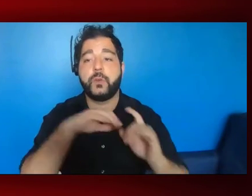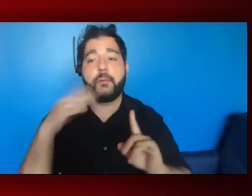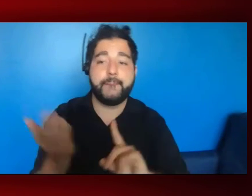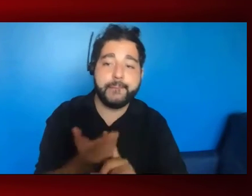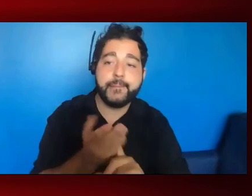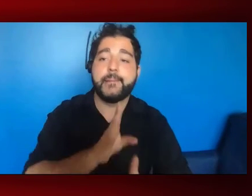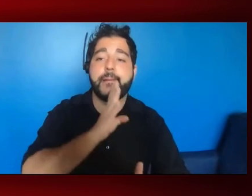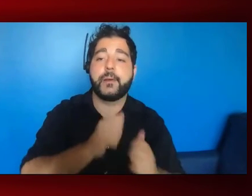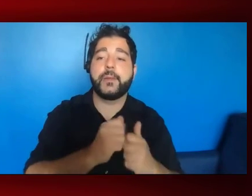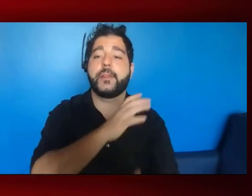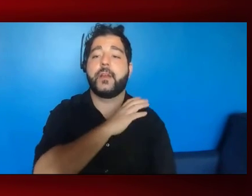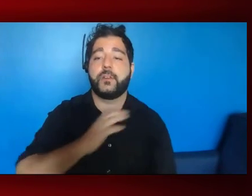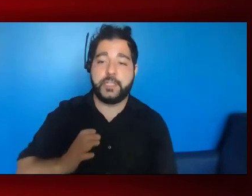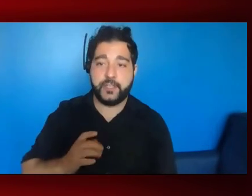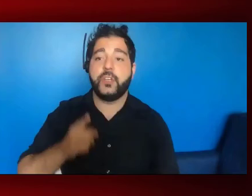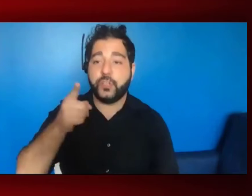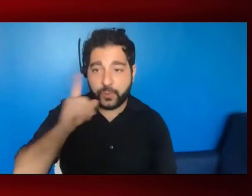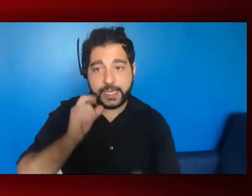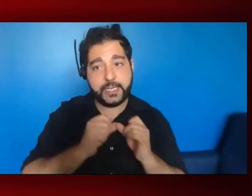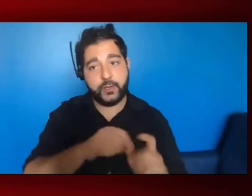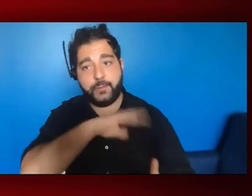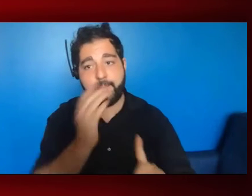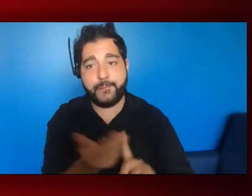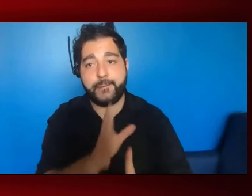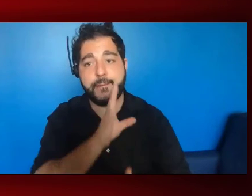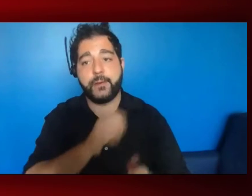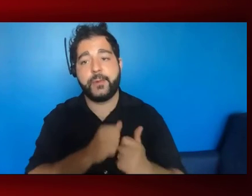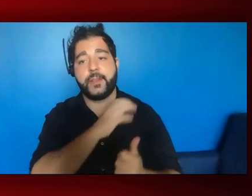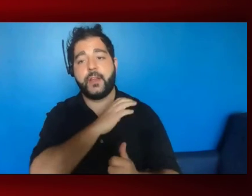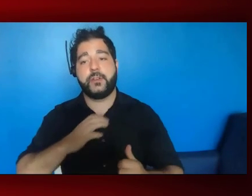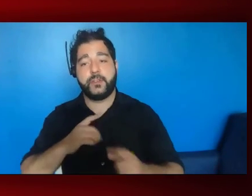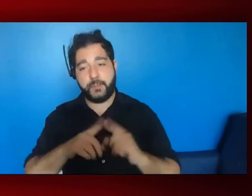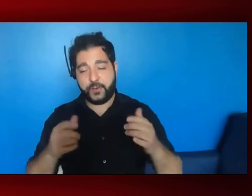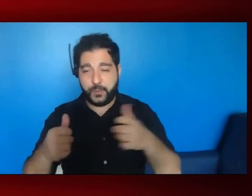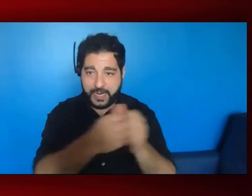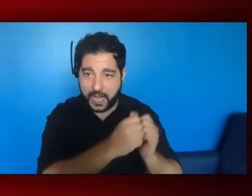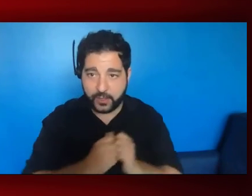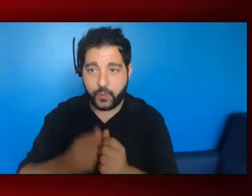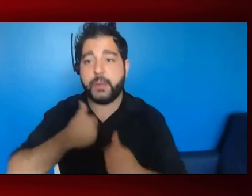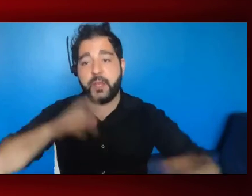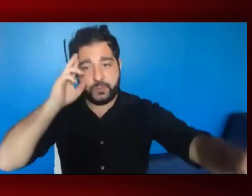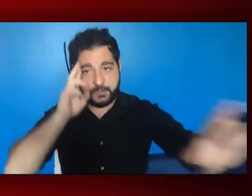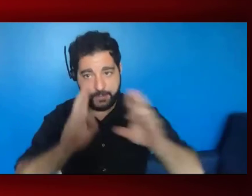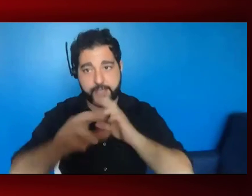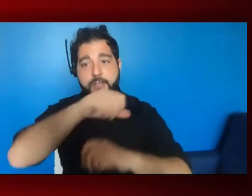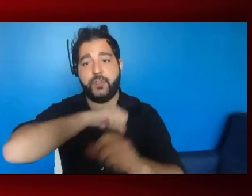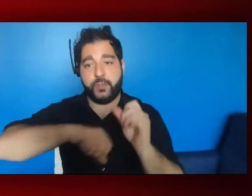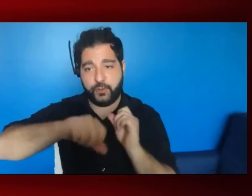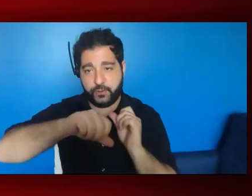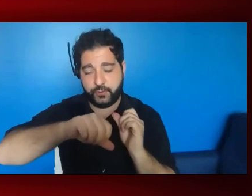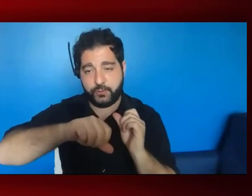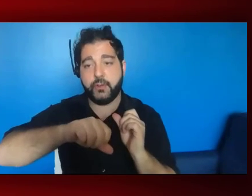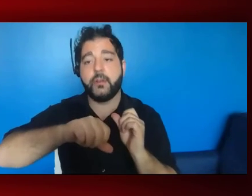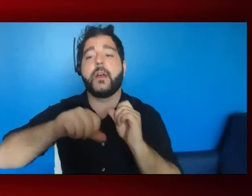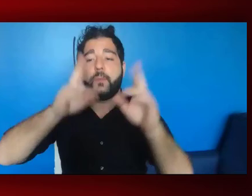with Congress. But when we're together and making this stand, we respect each other and we